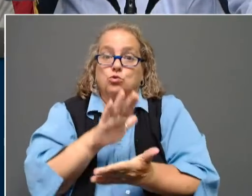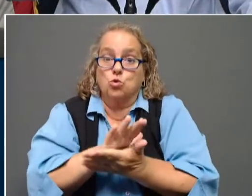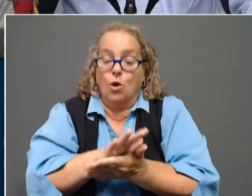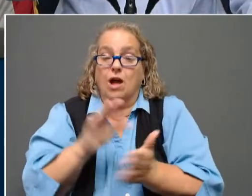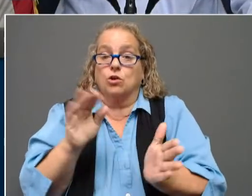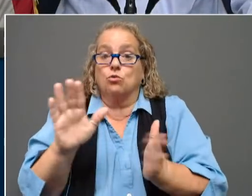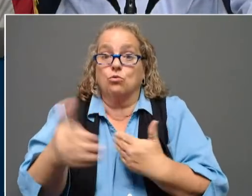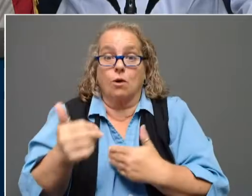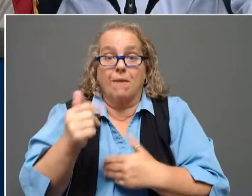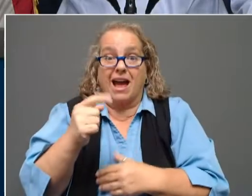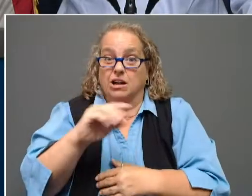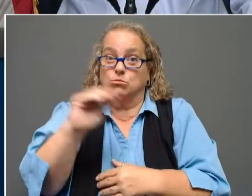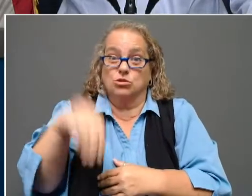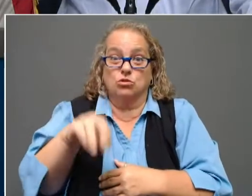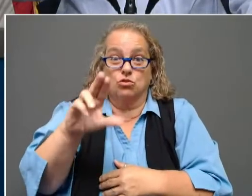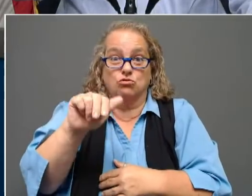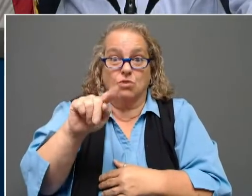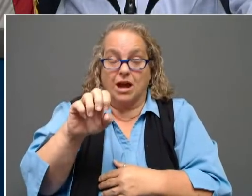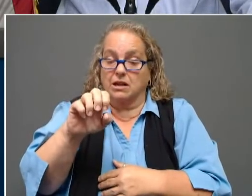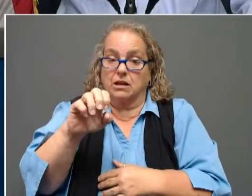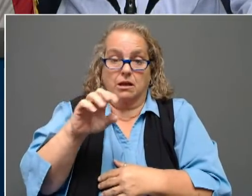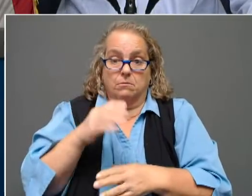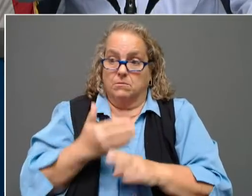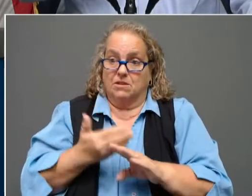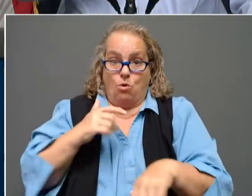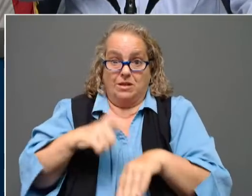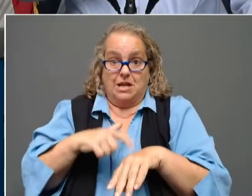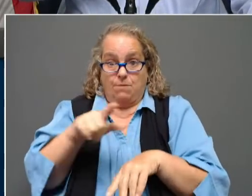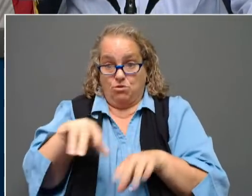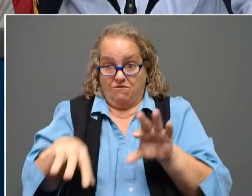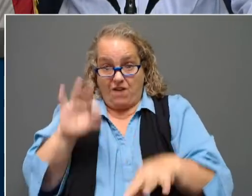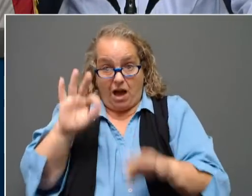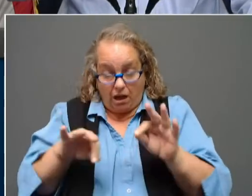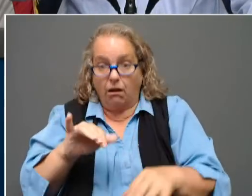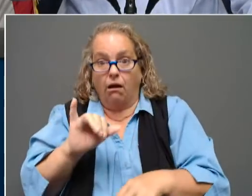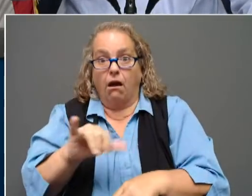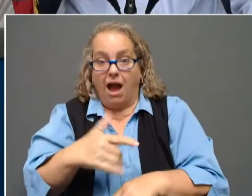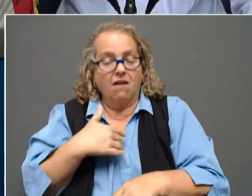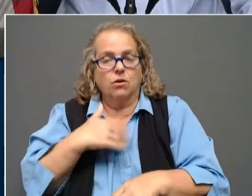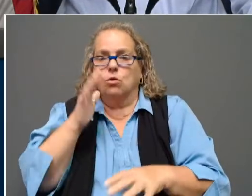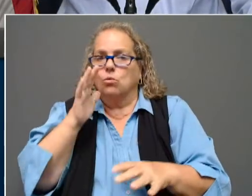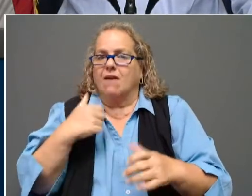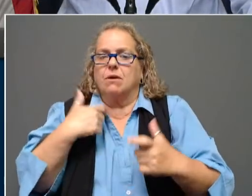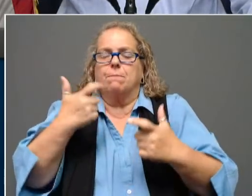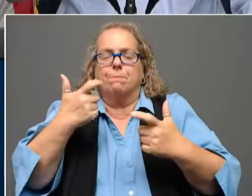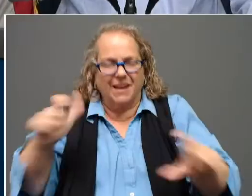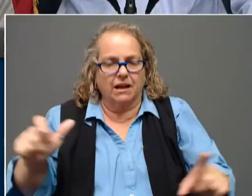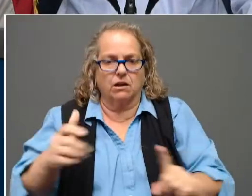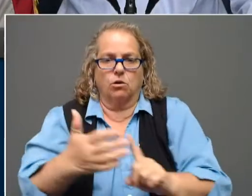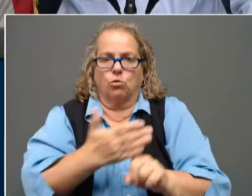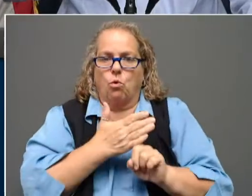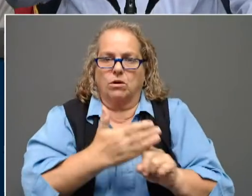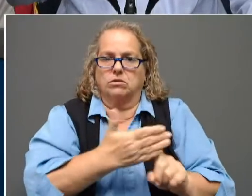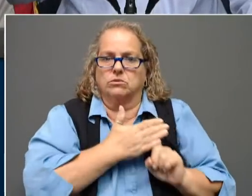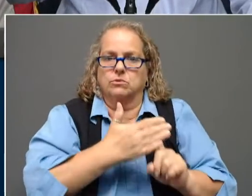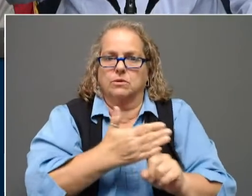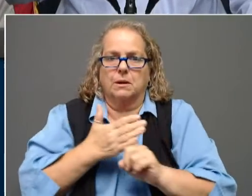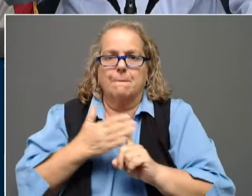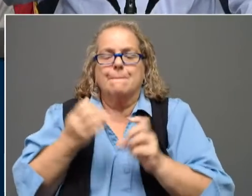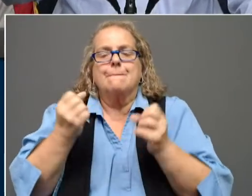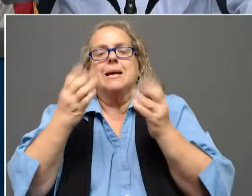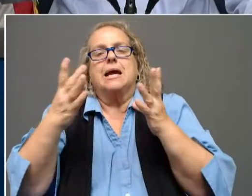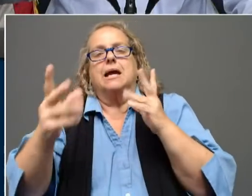found out about it would lead to significant quarantines, regular quarantines, large